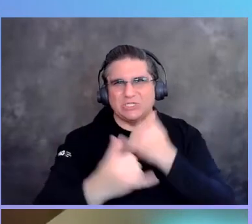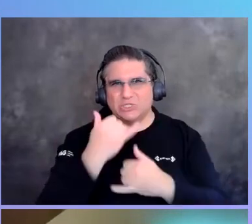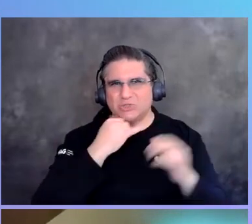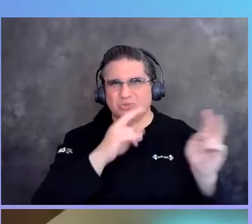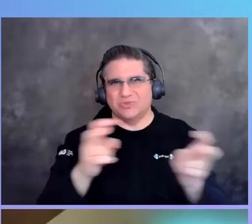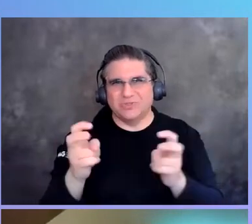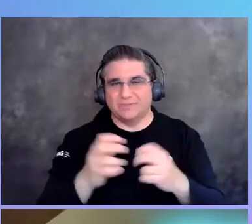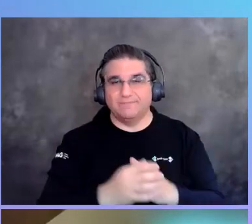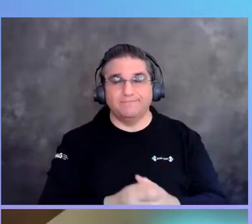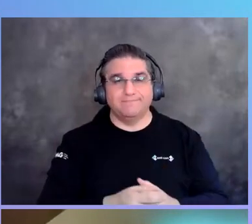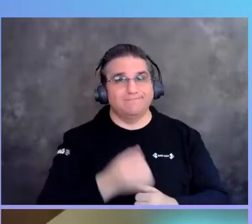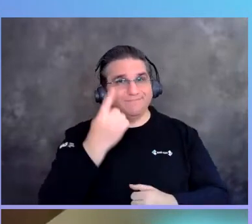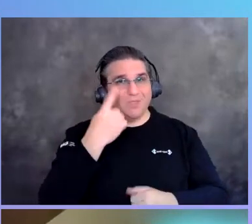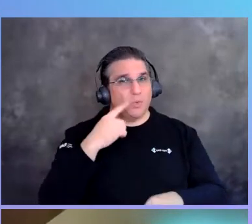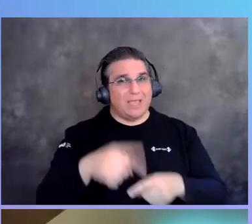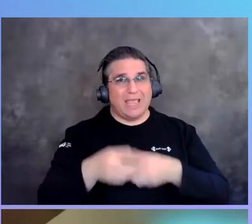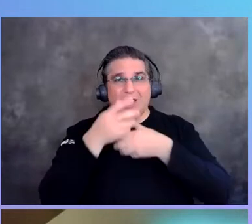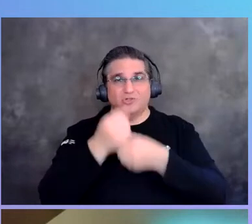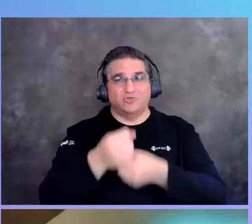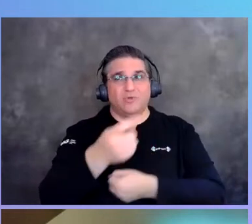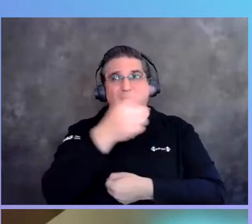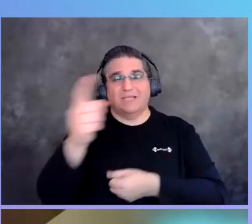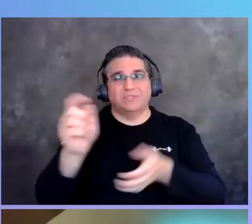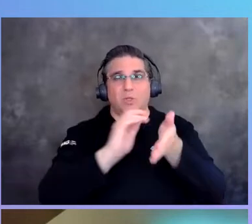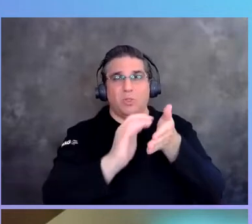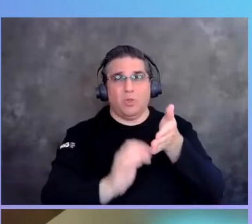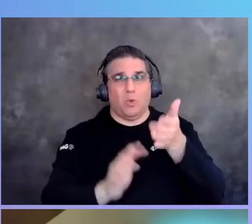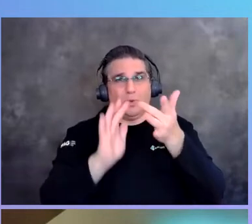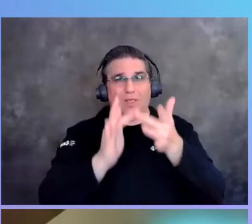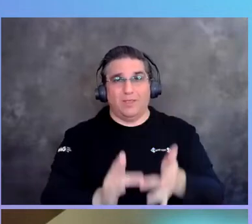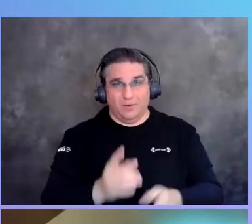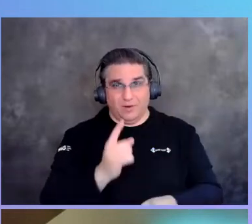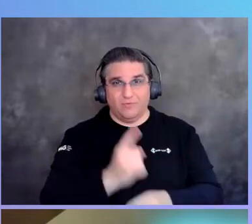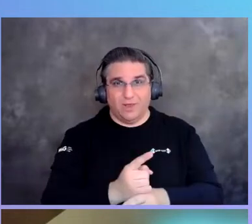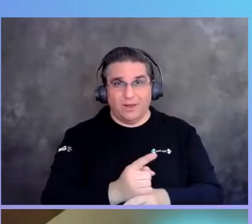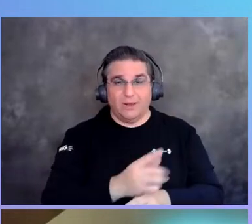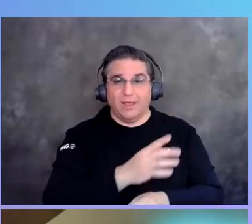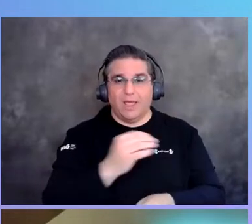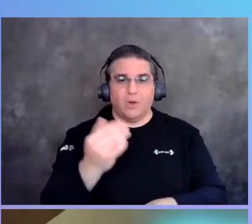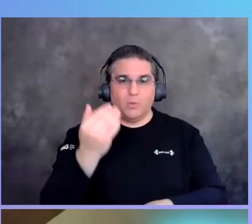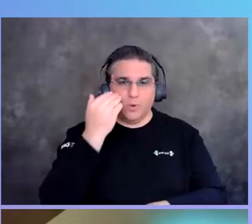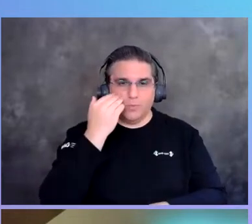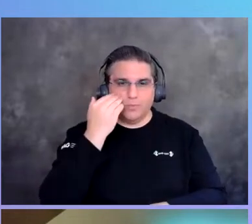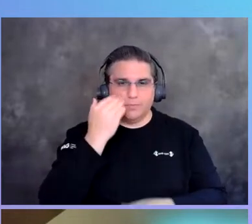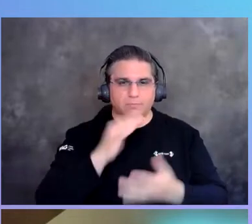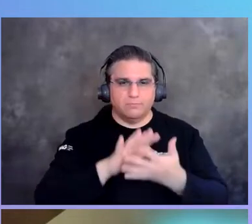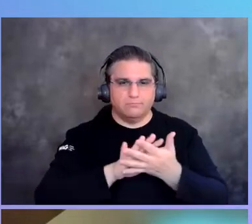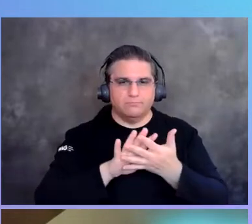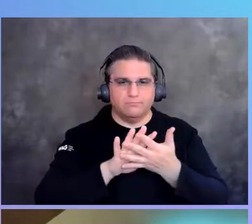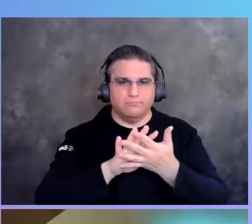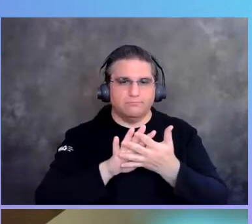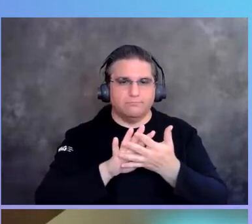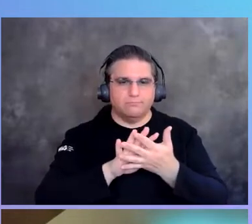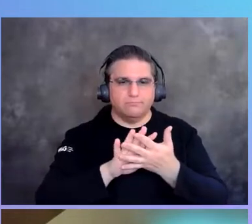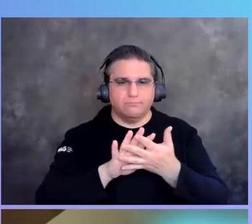code on the internet, we also know that these models will predict